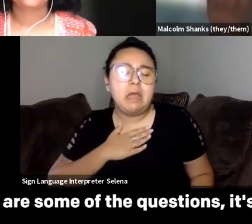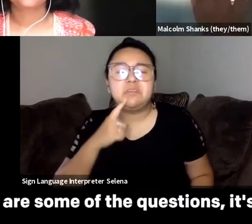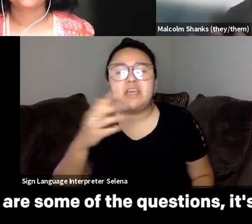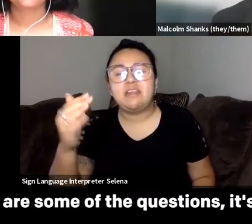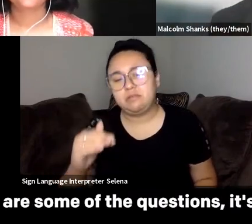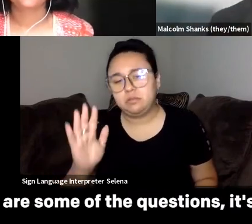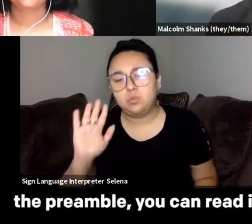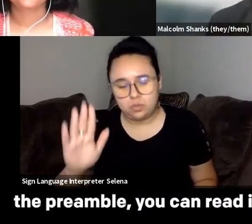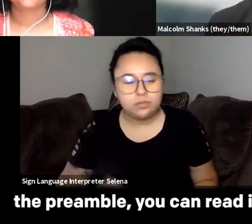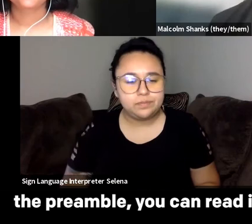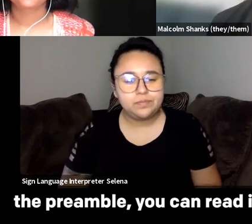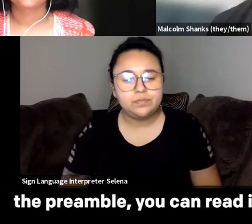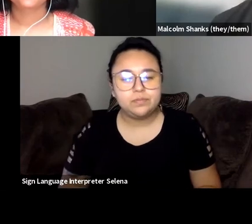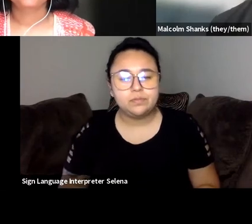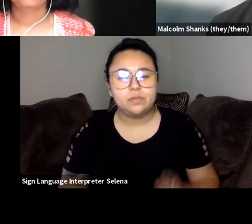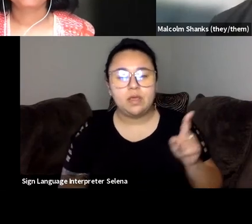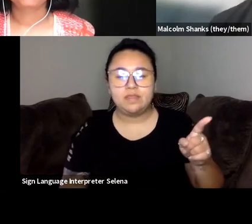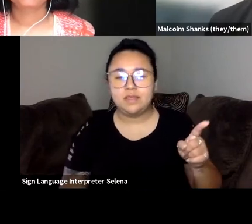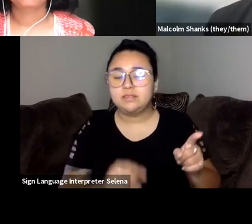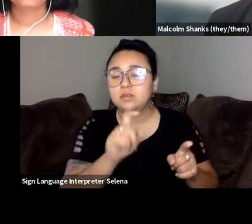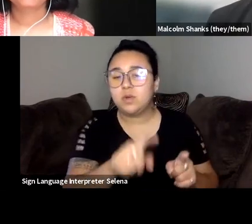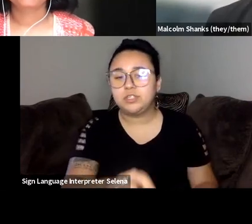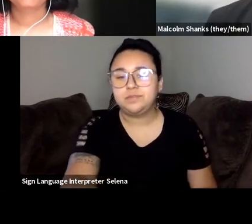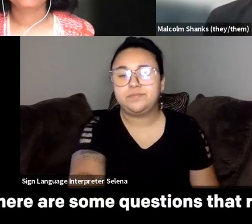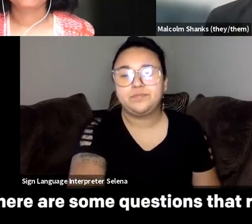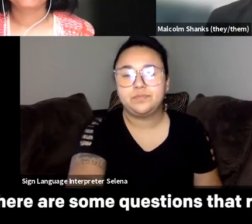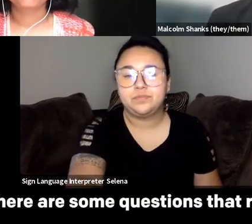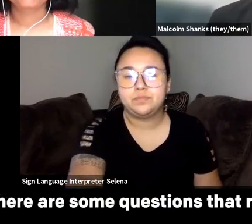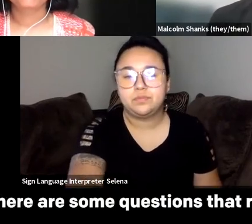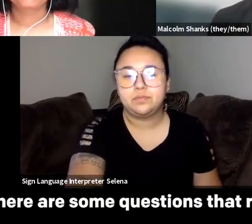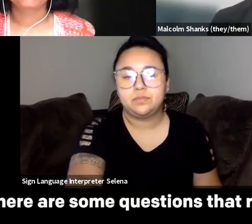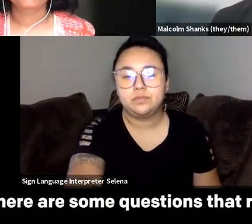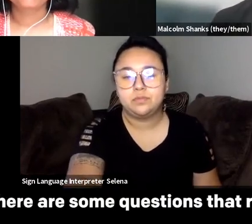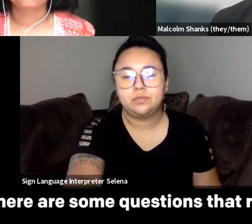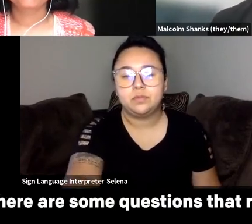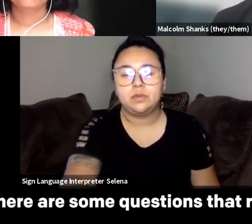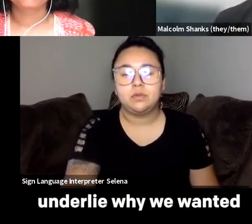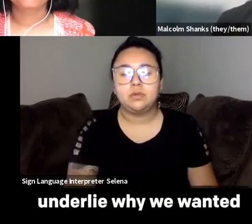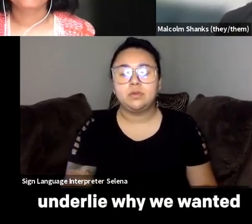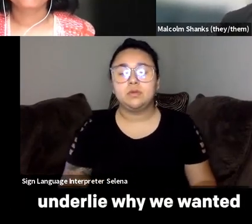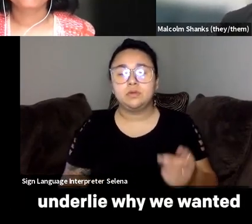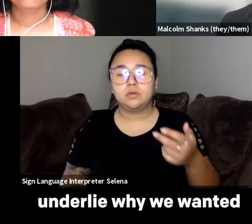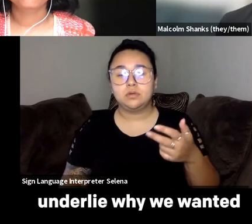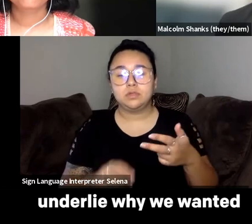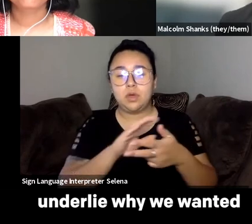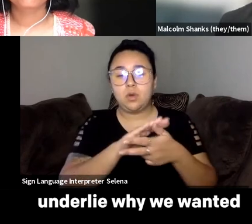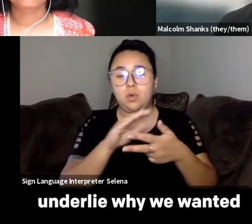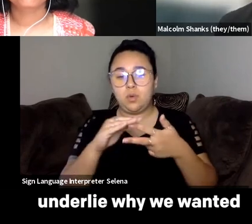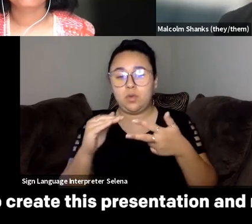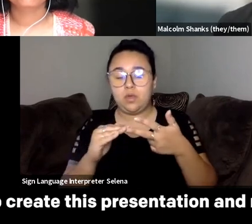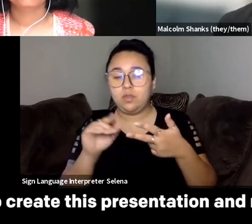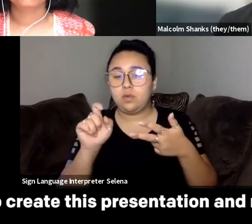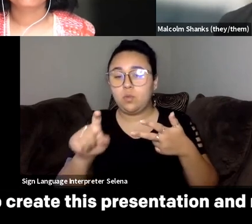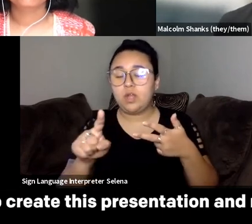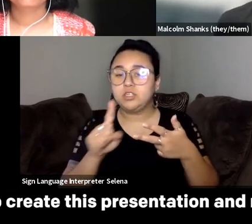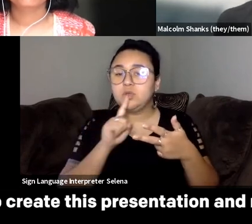of the questions. It's in the preamble. Thank you, Miguel. There are some questions that really underlie why we wanted